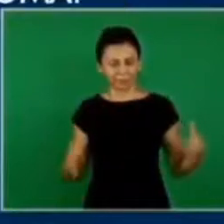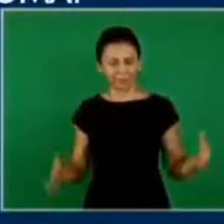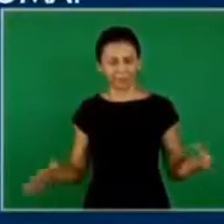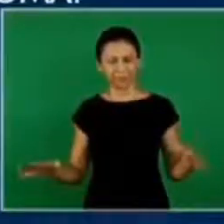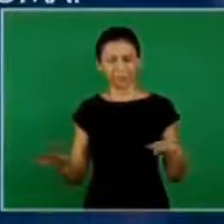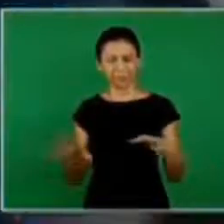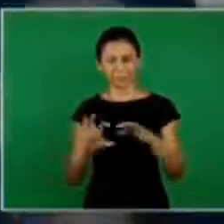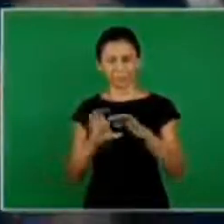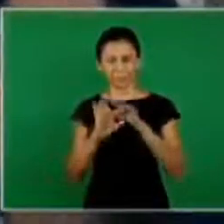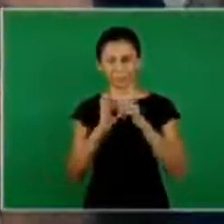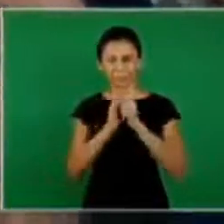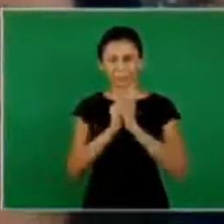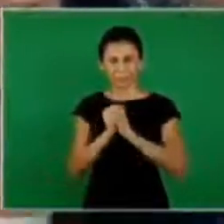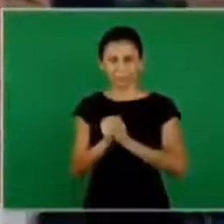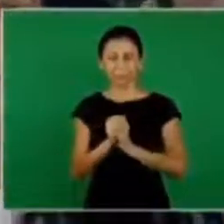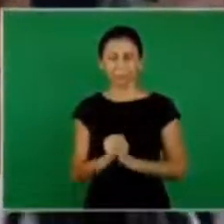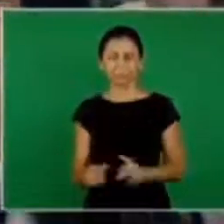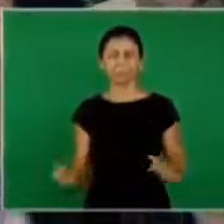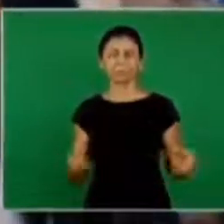Glory to Jesus.